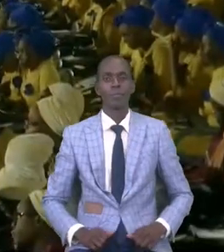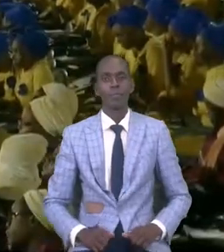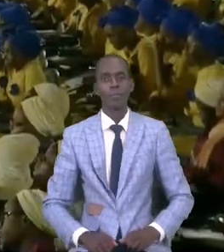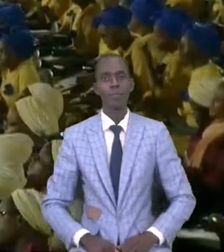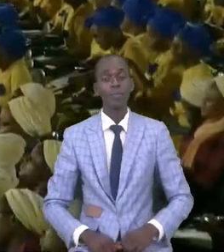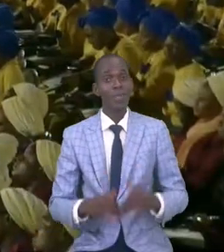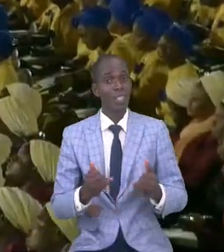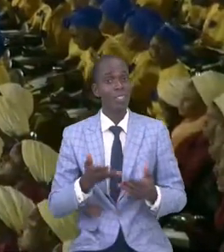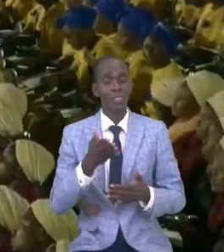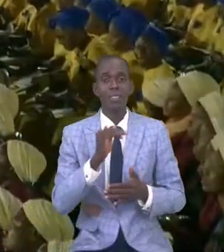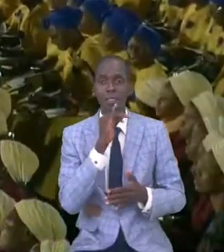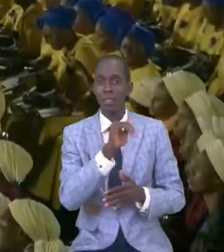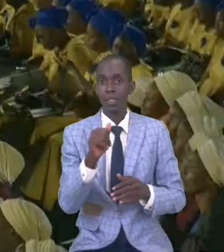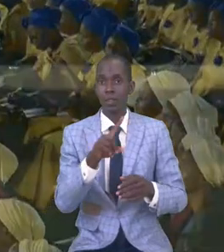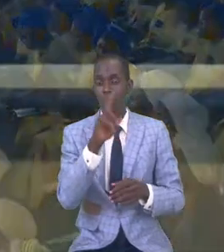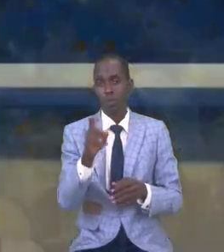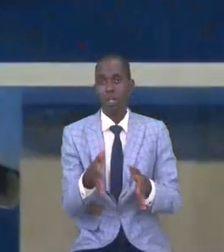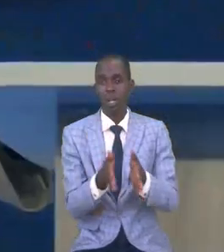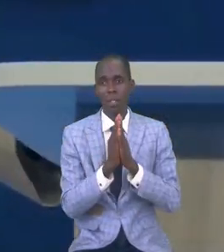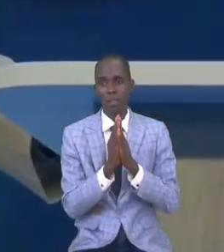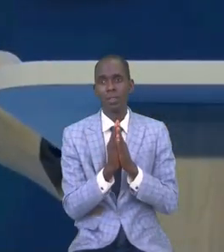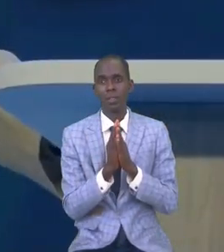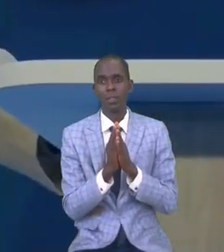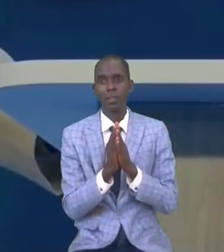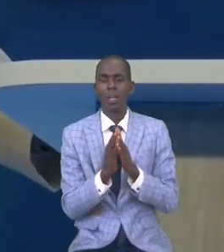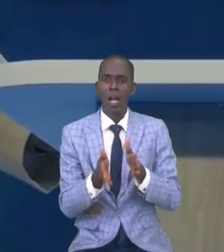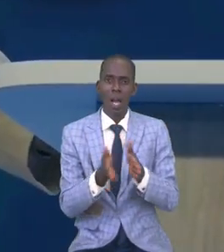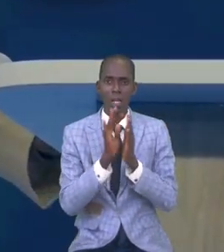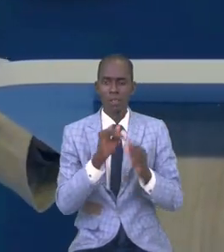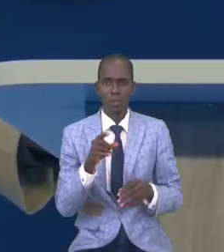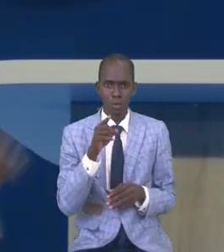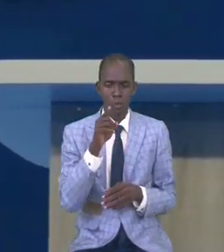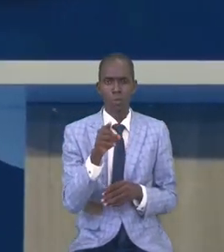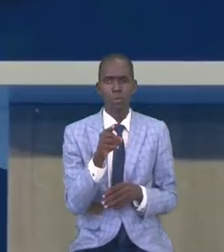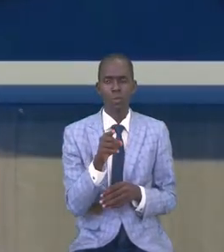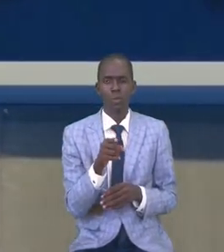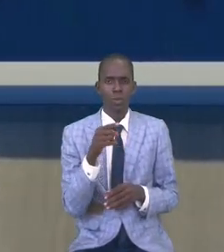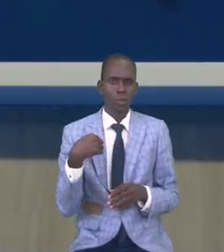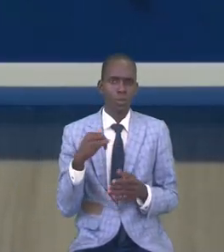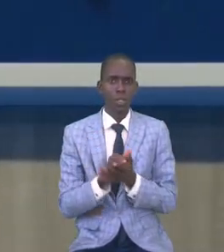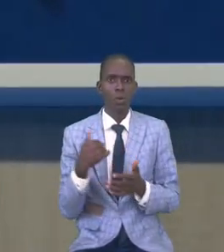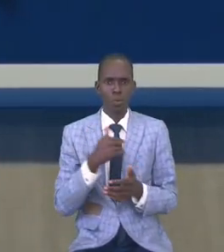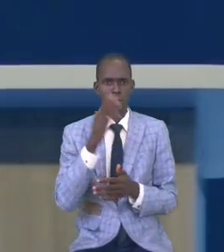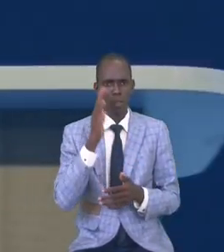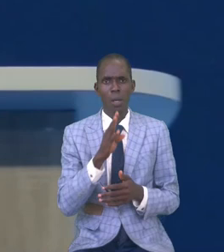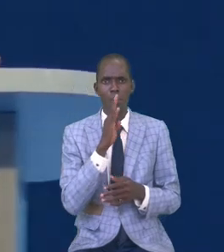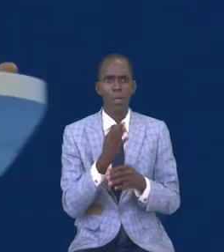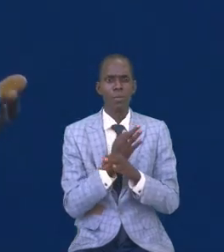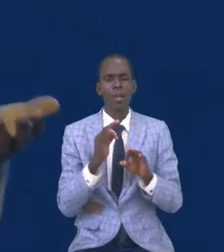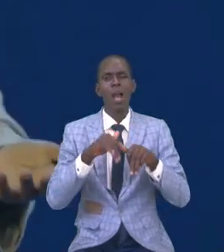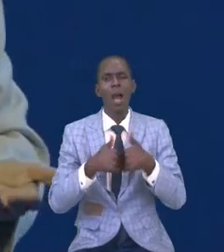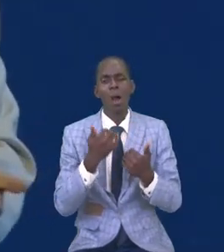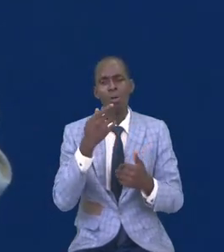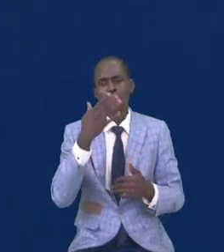the question, how say you that we shall be free? Look at verse 34. Verse